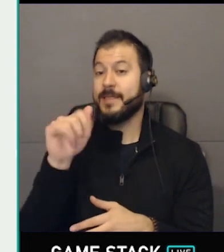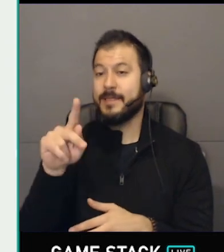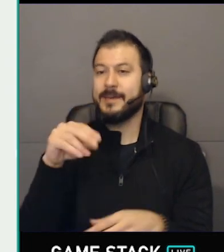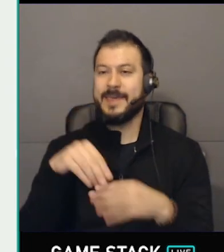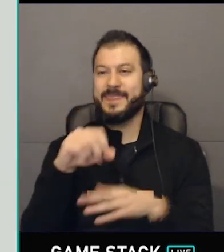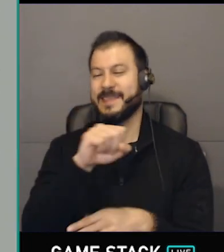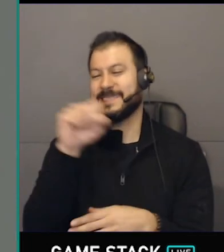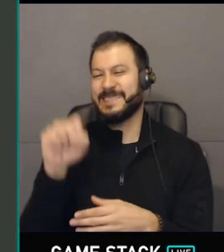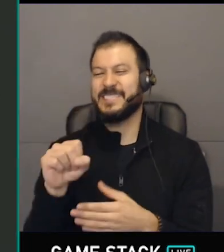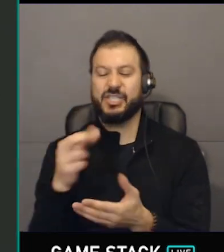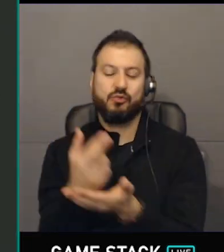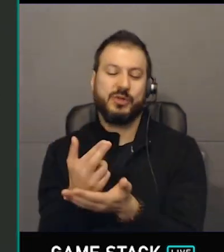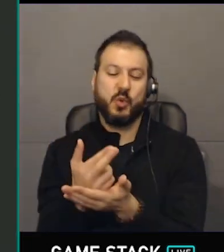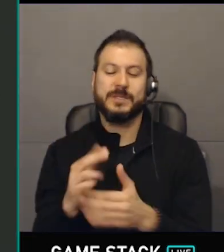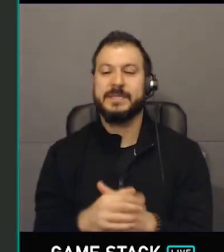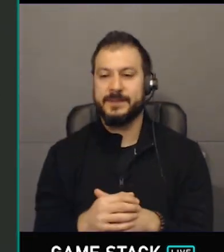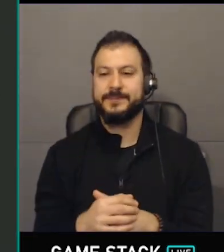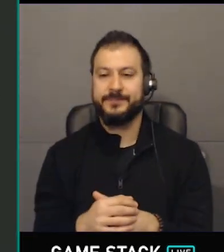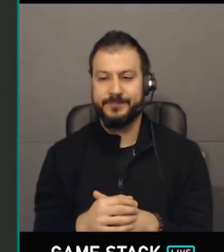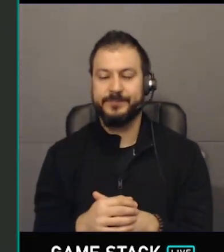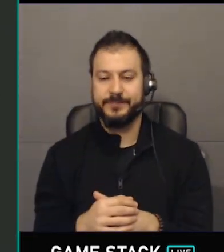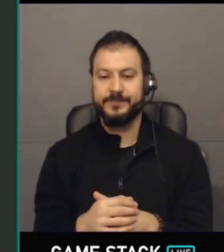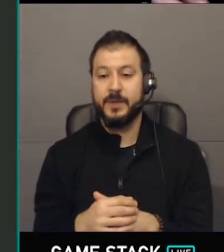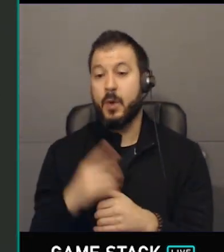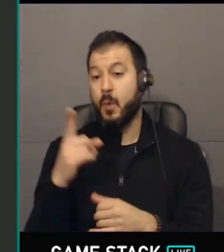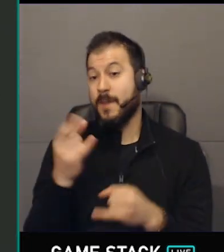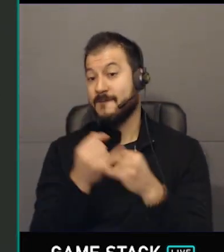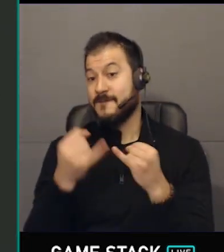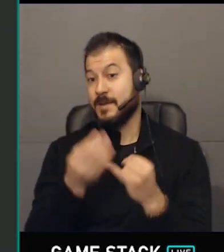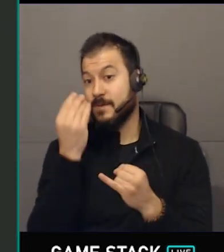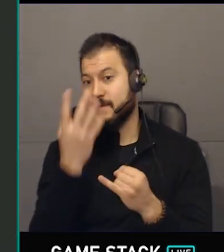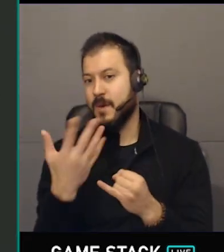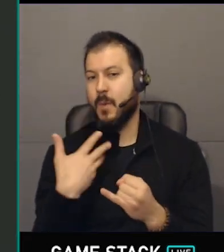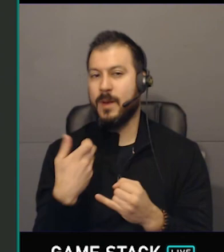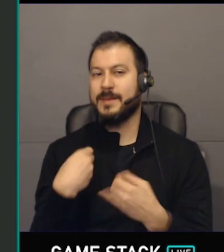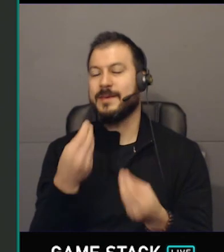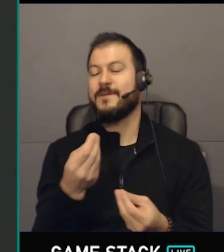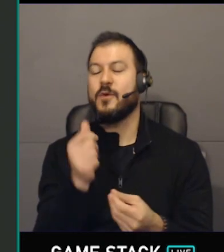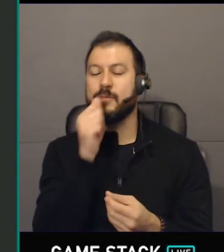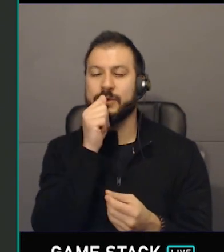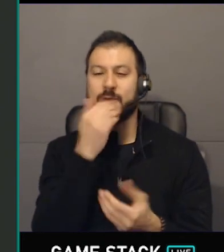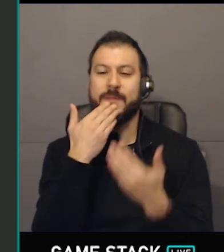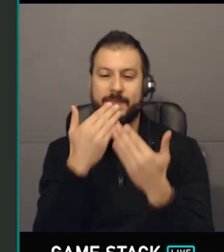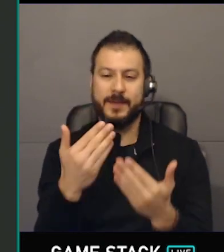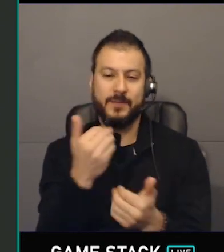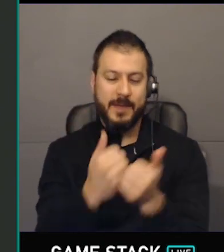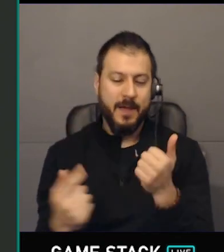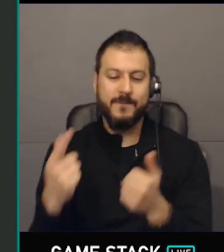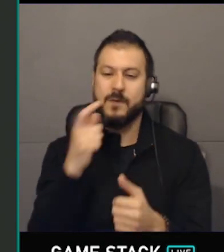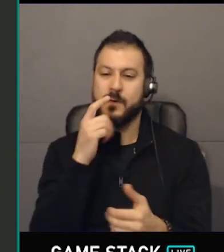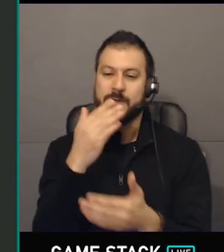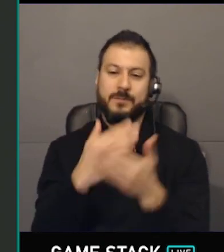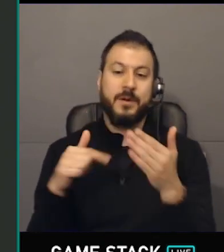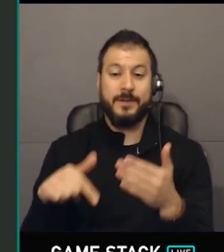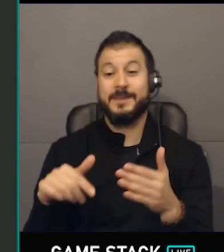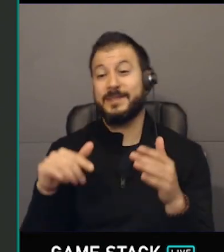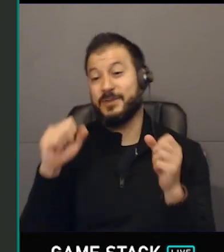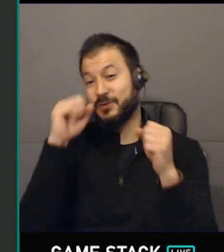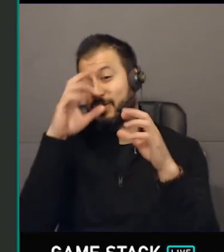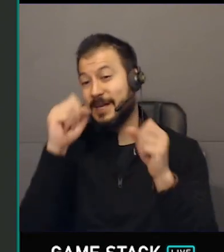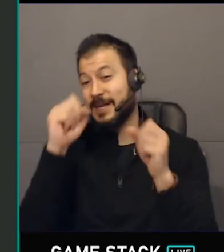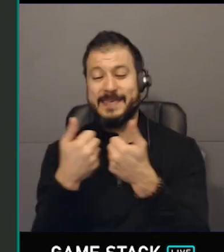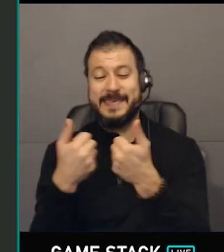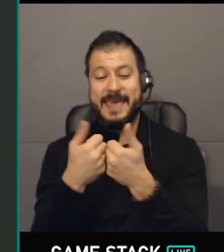resources. And as one final note, I want to give a personal thank you to everyone who's a part of this incredible gaming industry